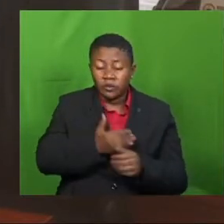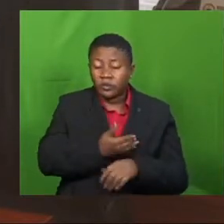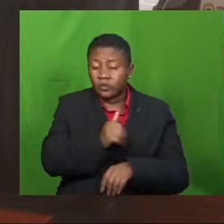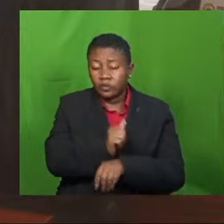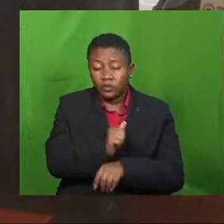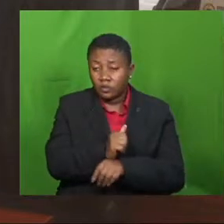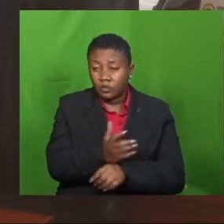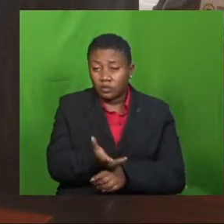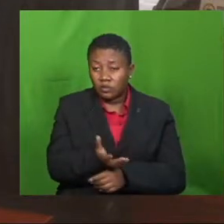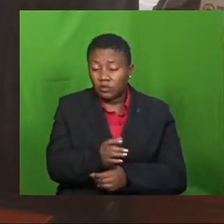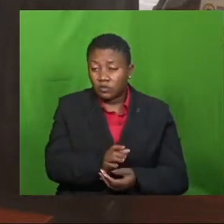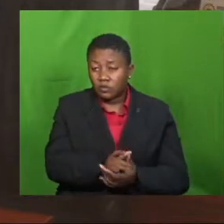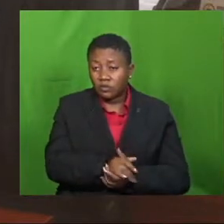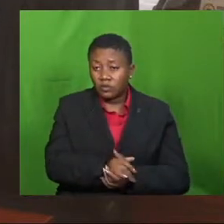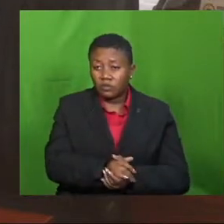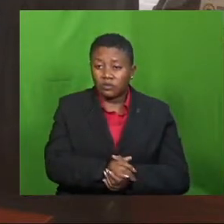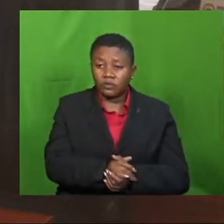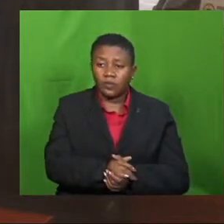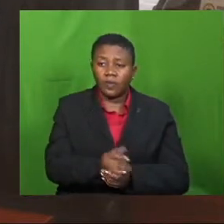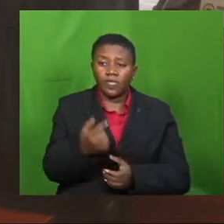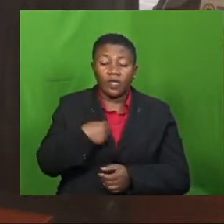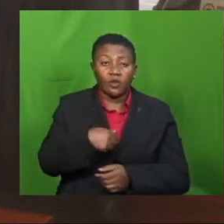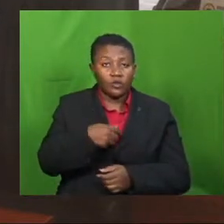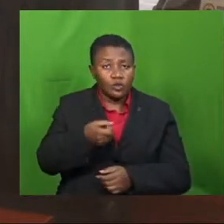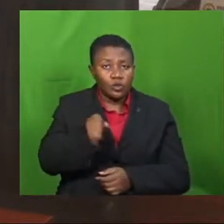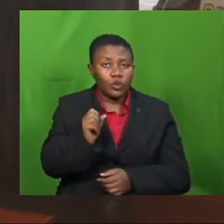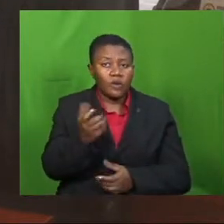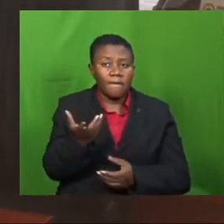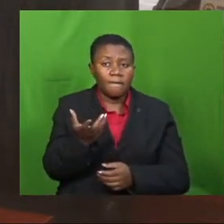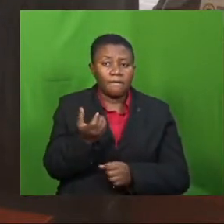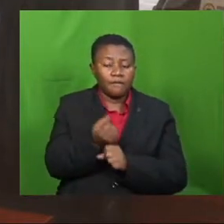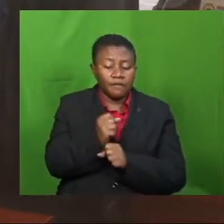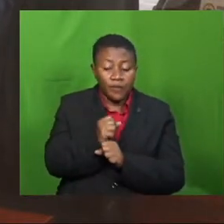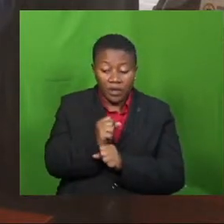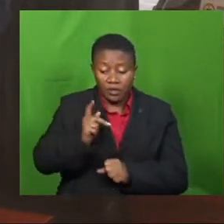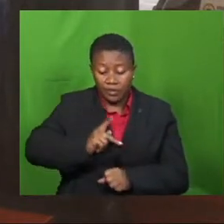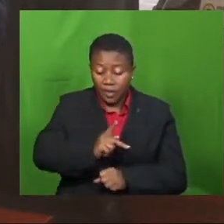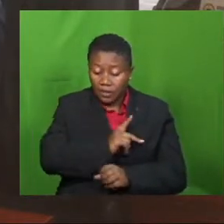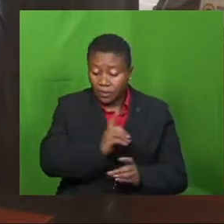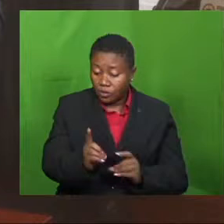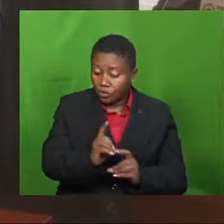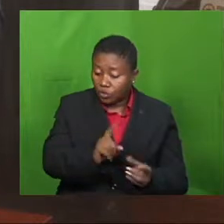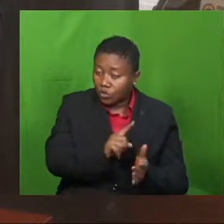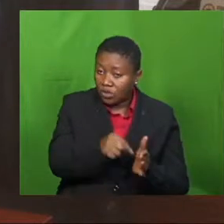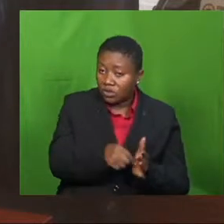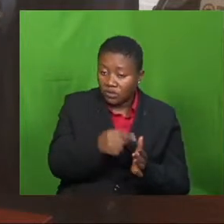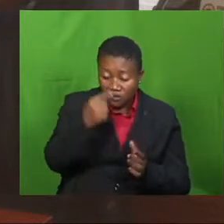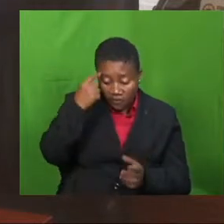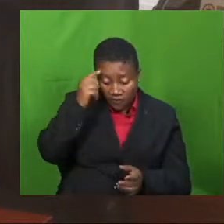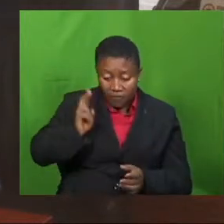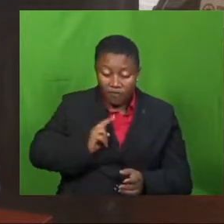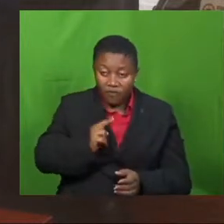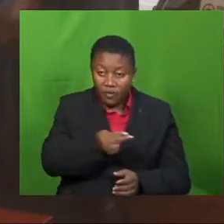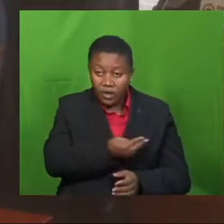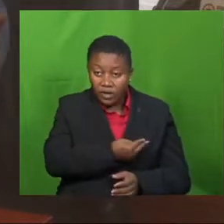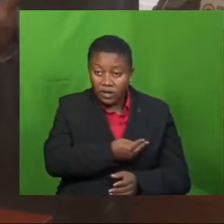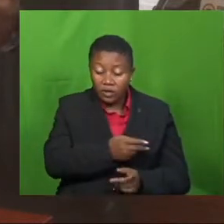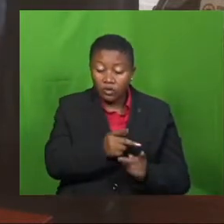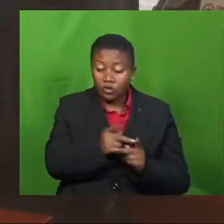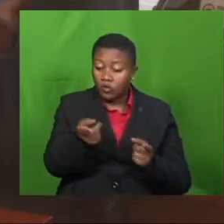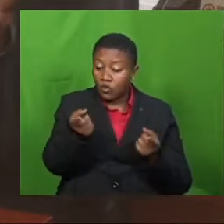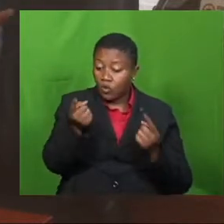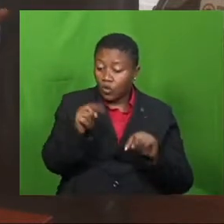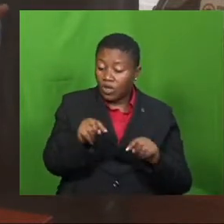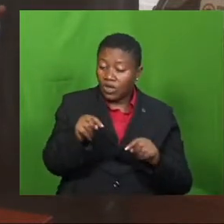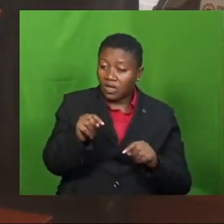to synchronize, we should get Parliament to do this on our own part. So when it comes from the executive, we'll be in a position